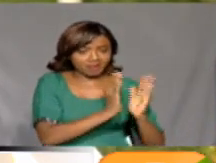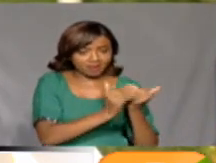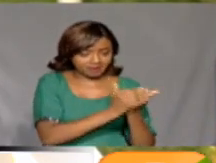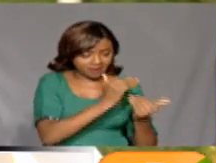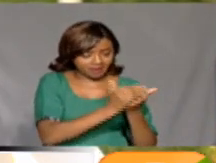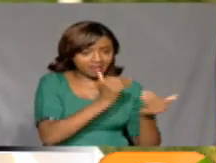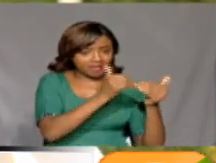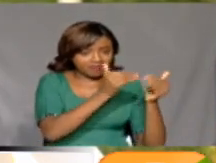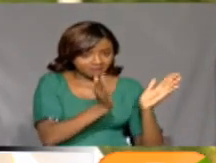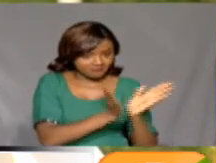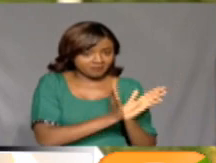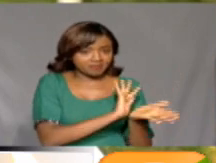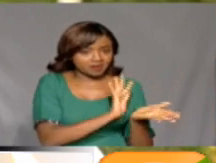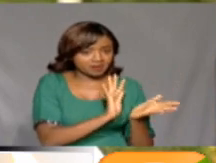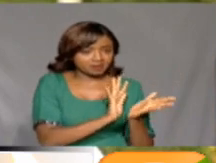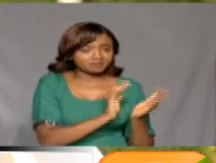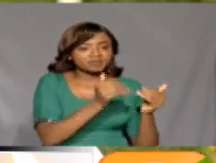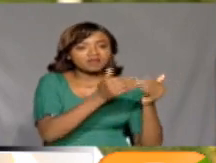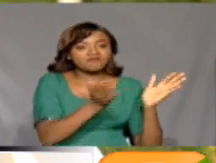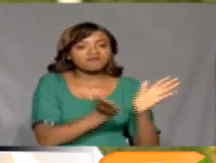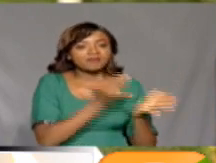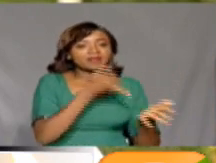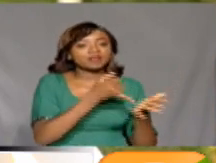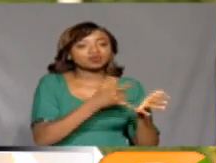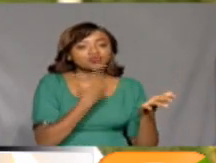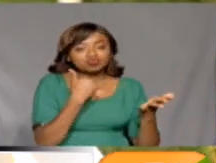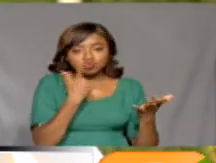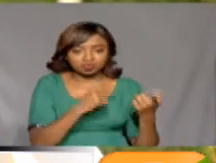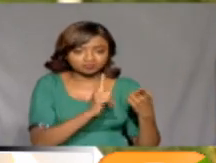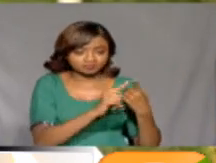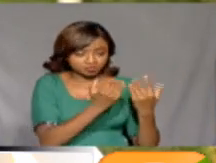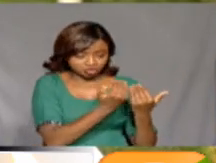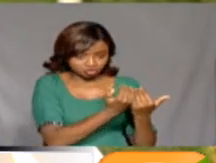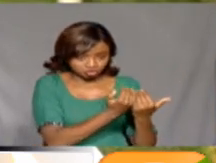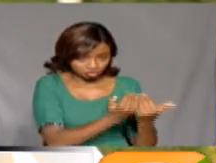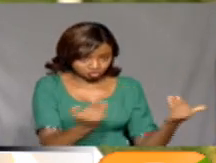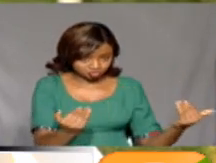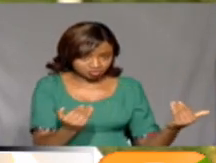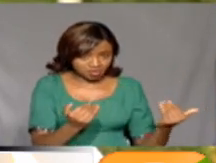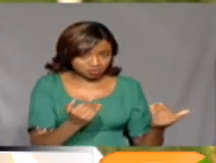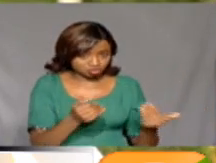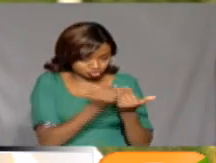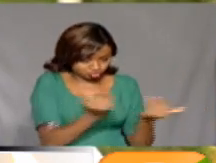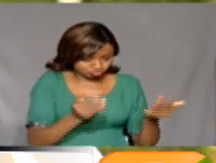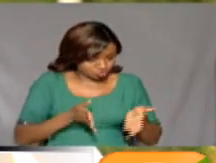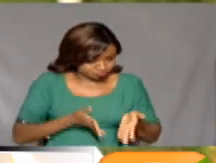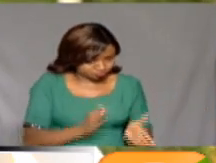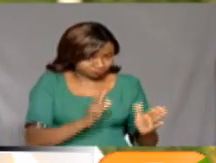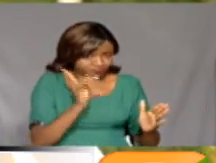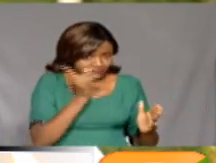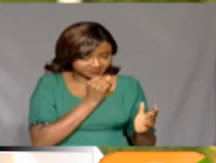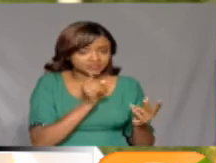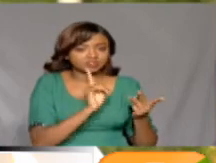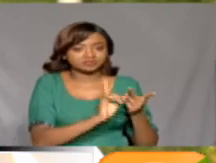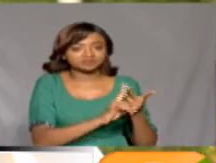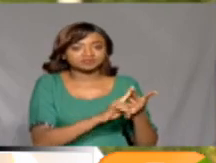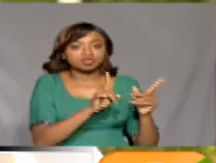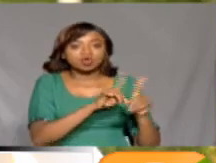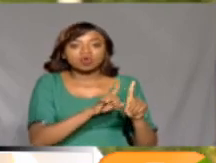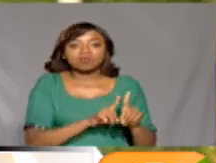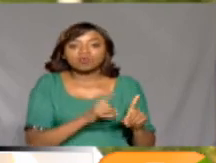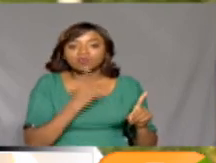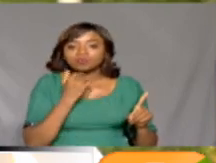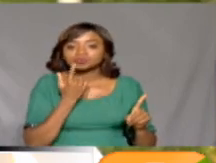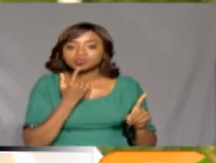And his family includes his children, and I mean biological children. It also